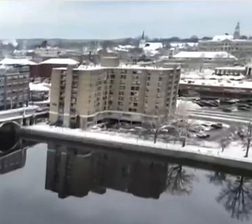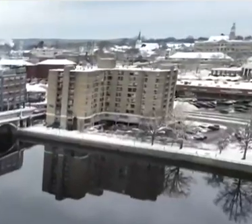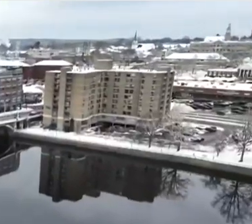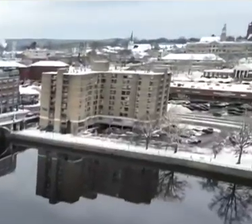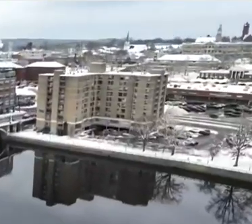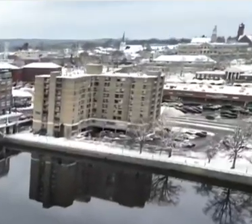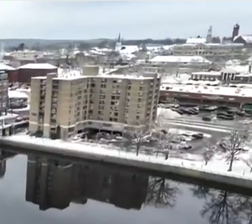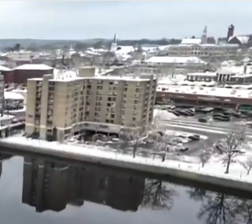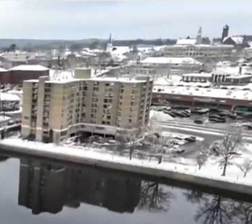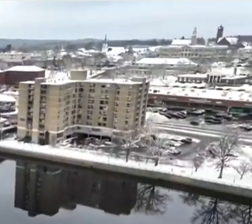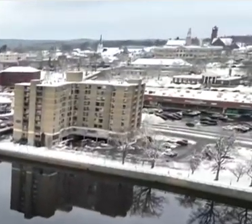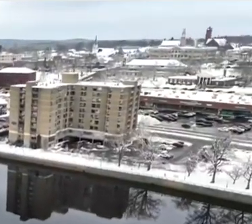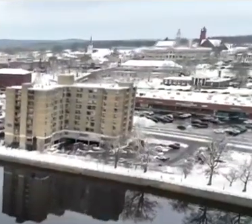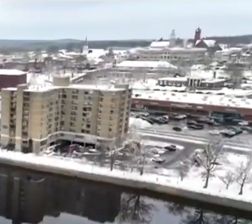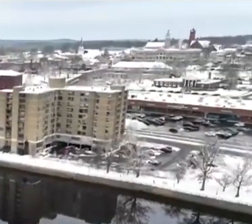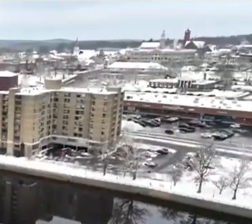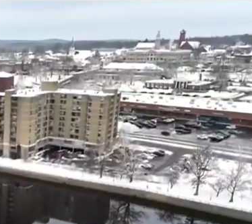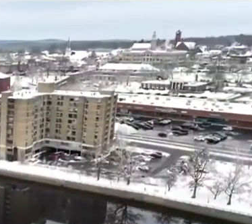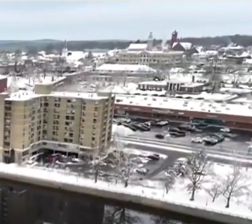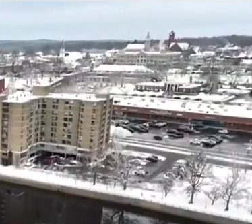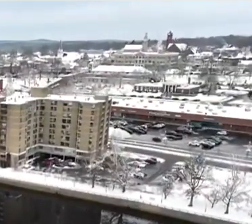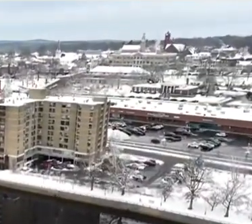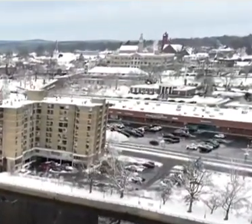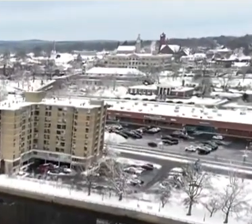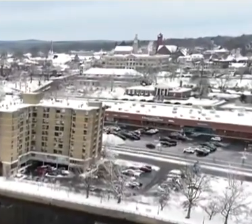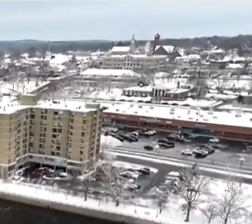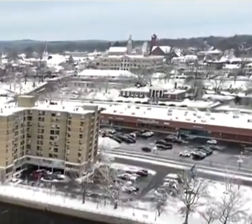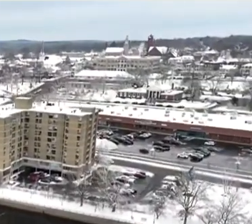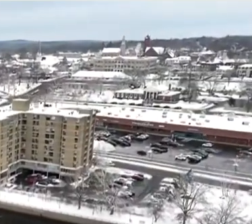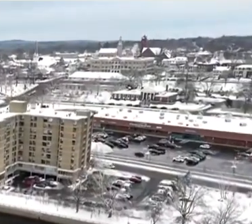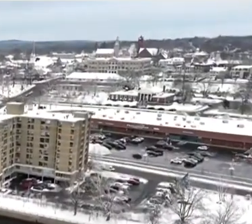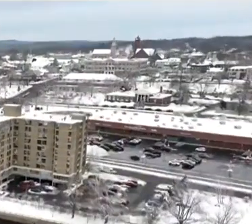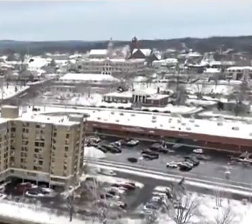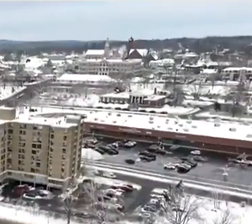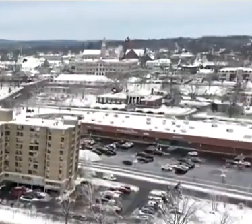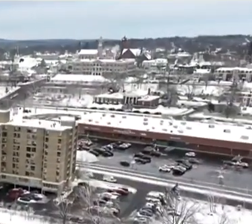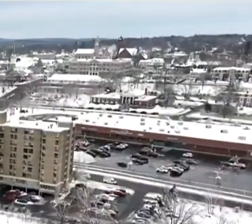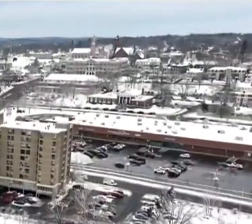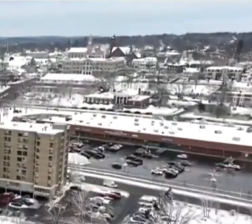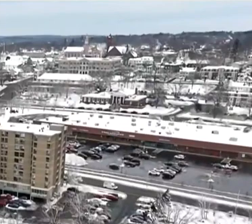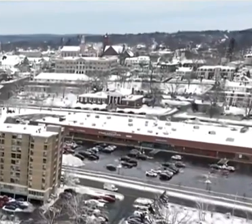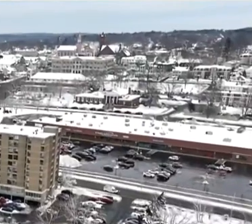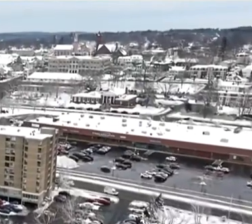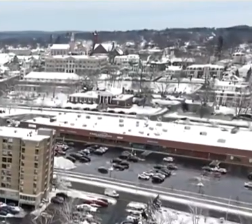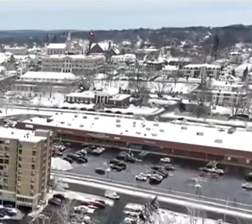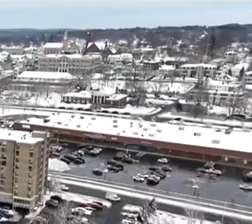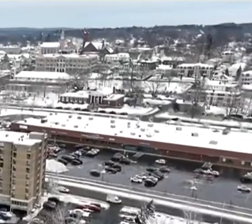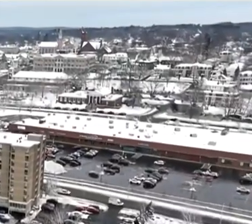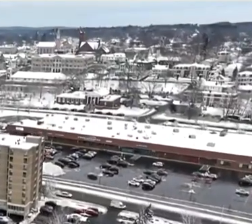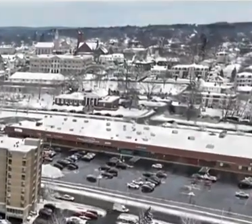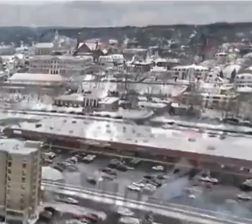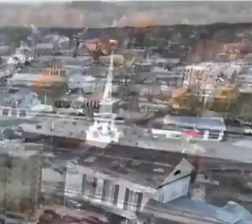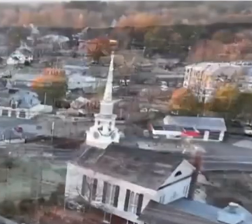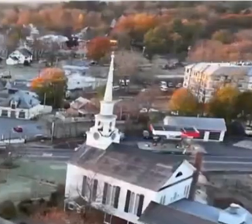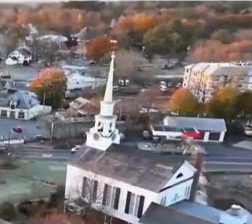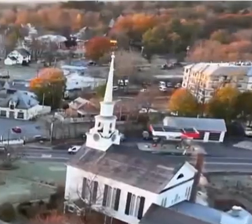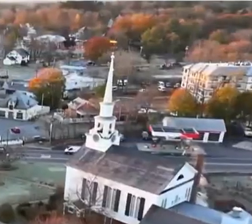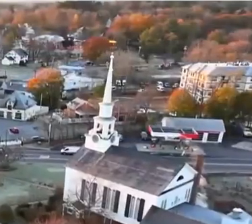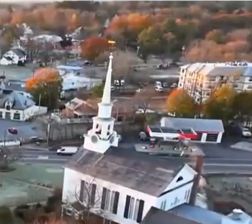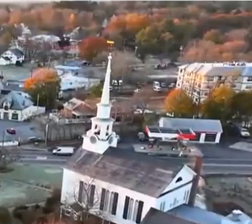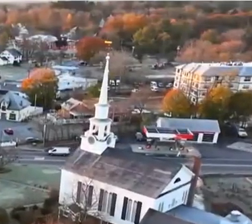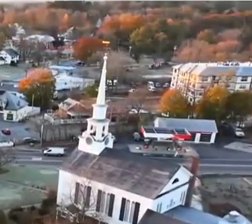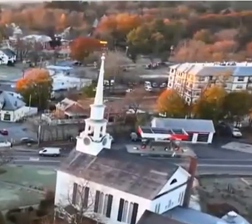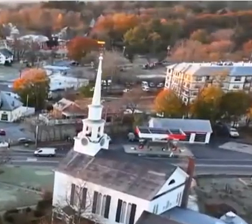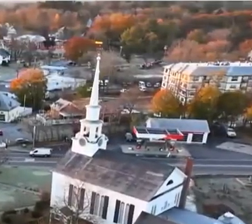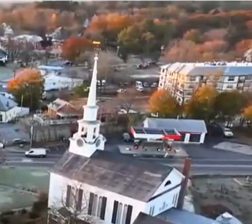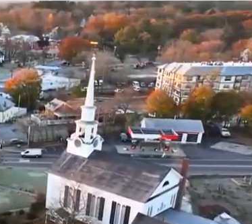concern. 2023, just a tough year for potential home buyers. Home sales last year in Massachusetts sank to a 12-year low.